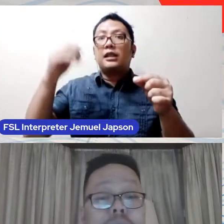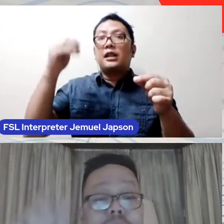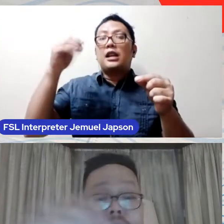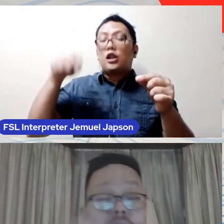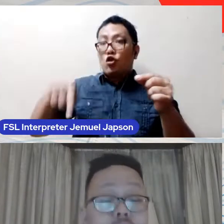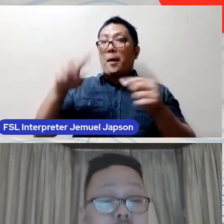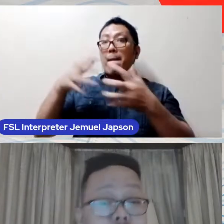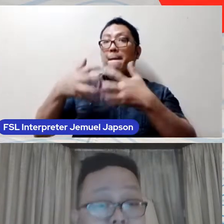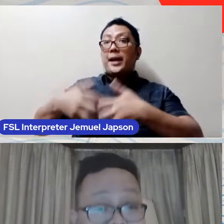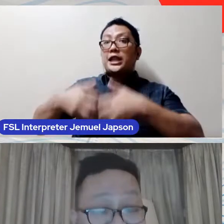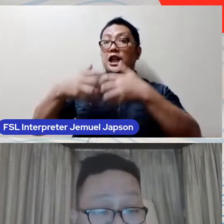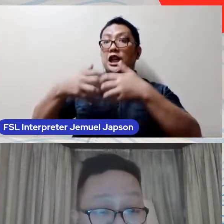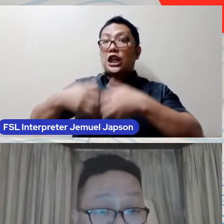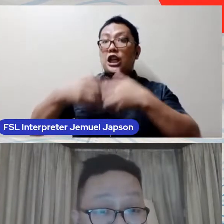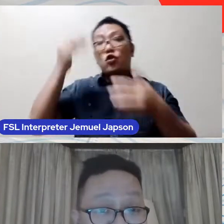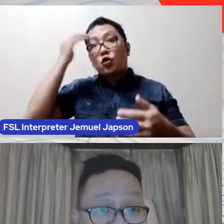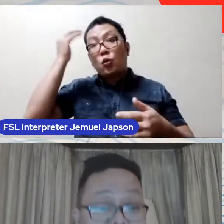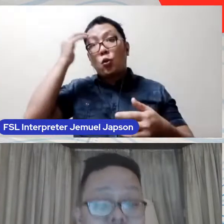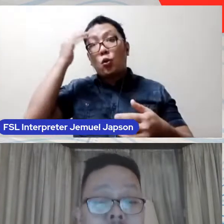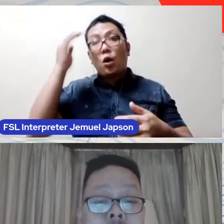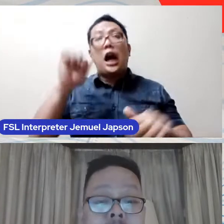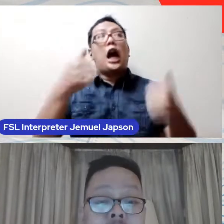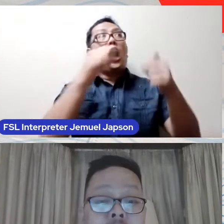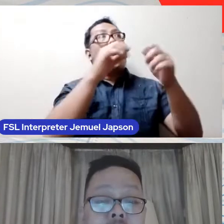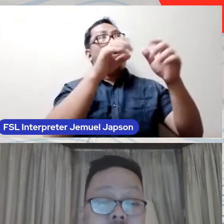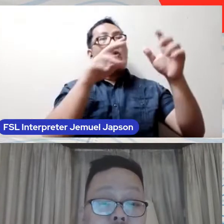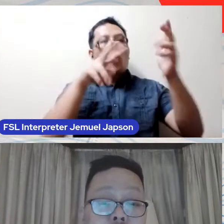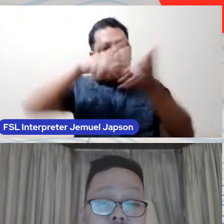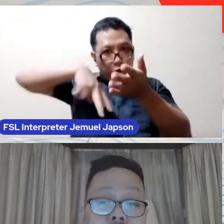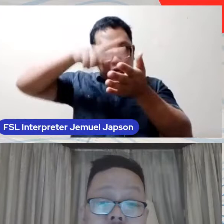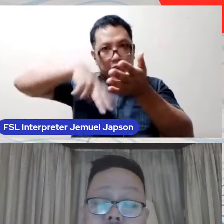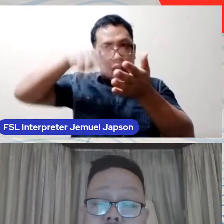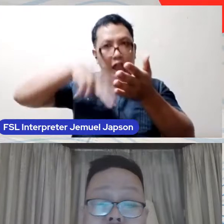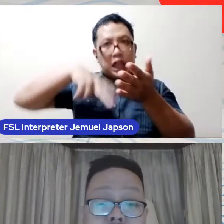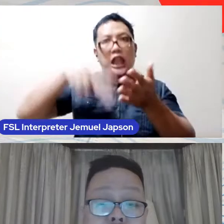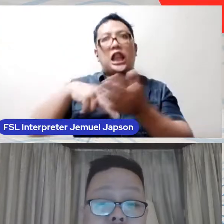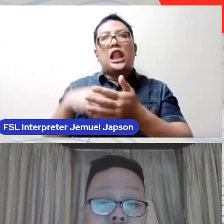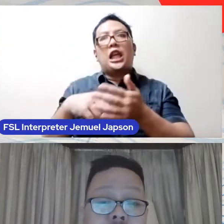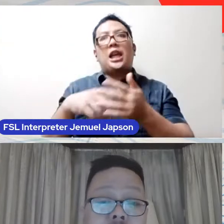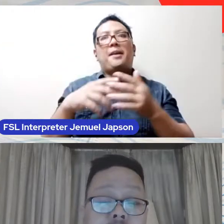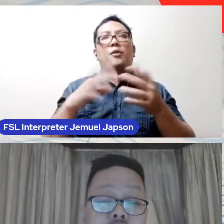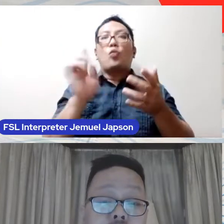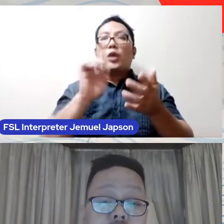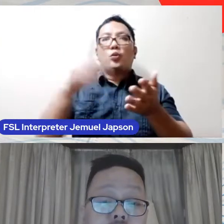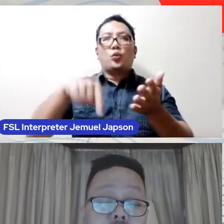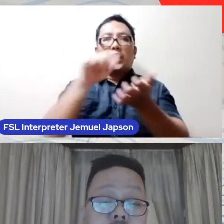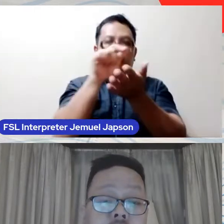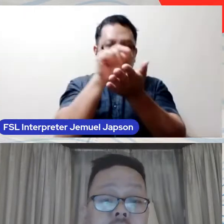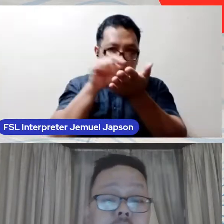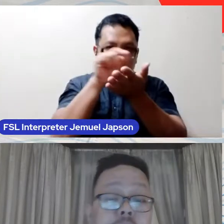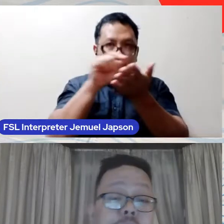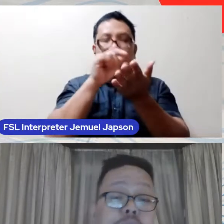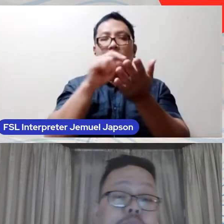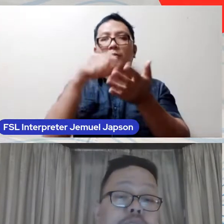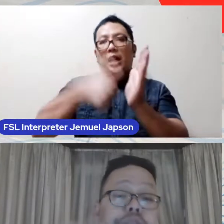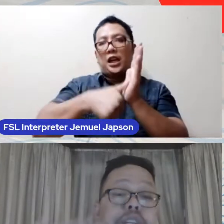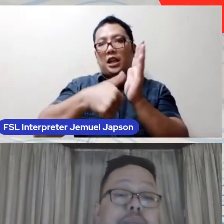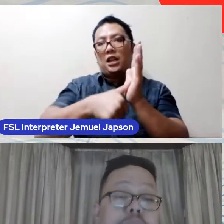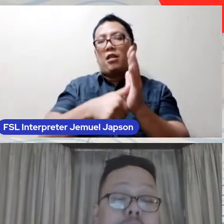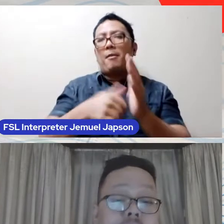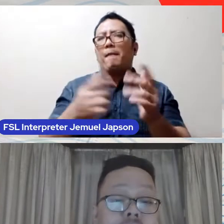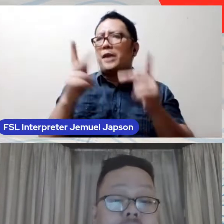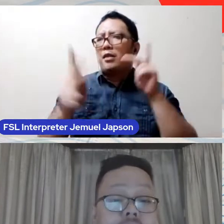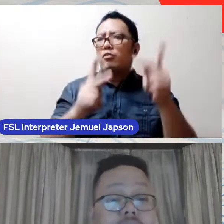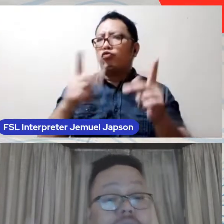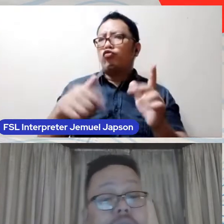yung makina nung minarka natin, di ba? Because it would be a very problematic situation if people were to fill